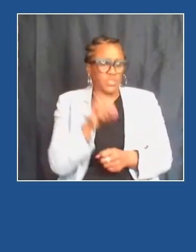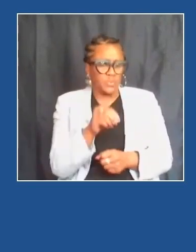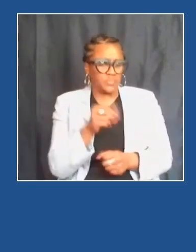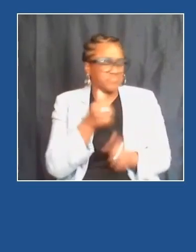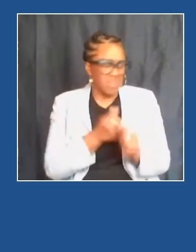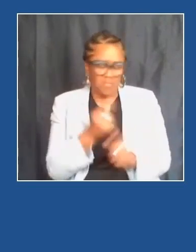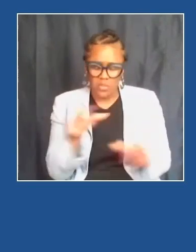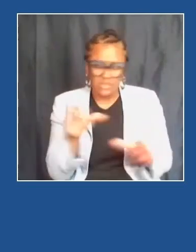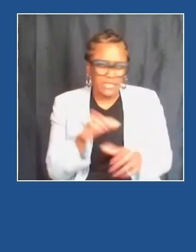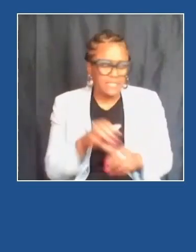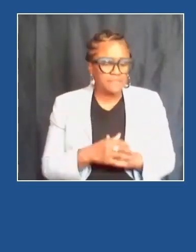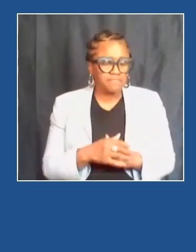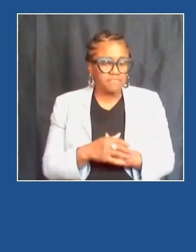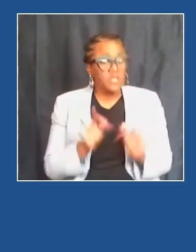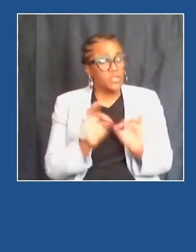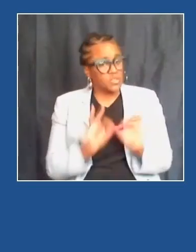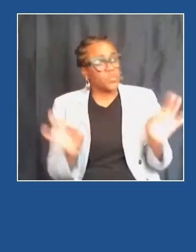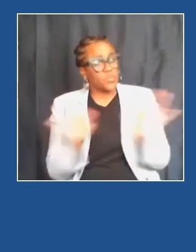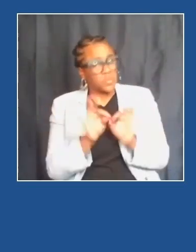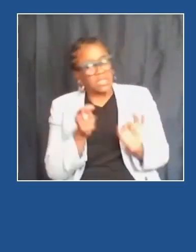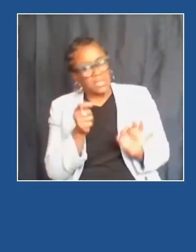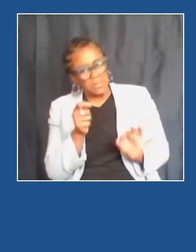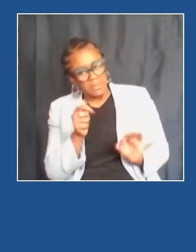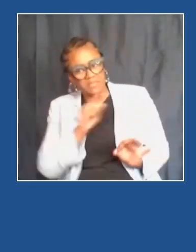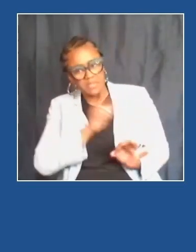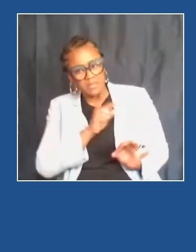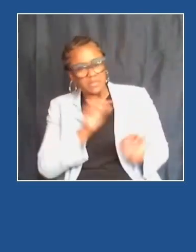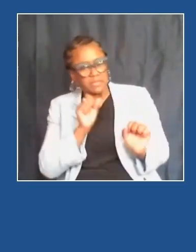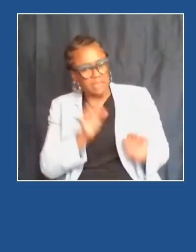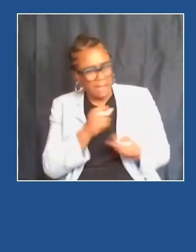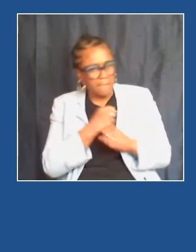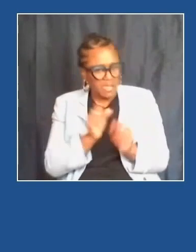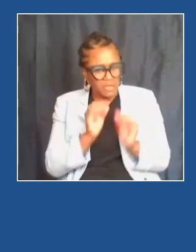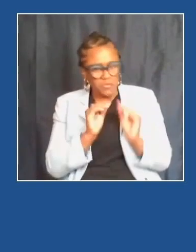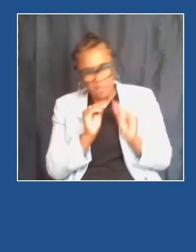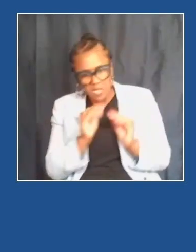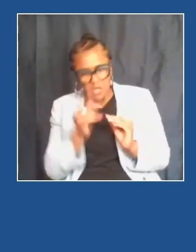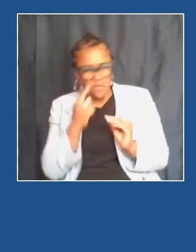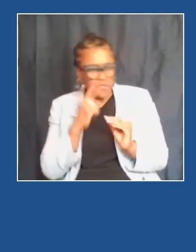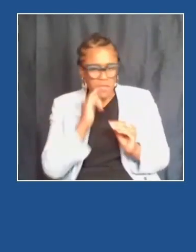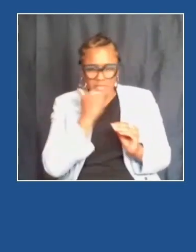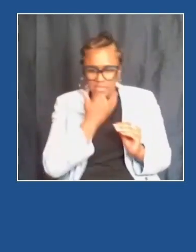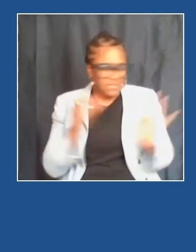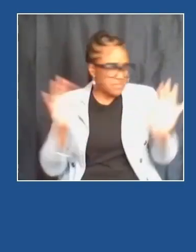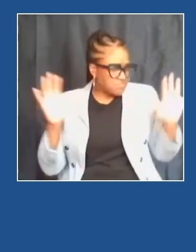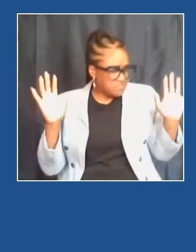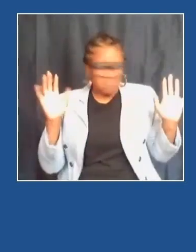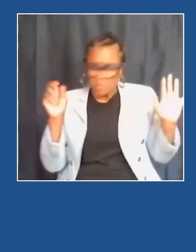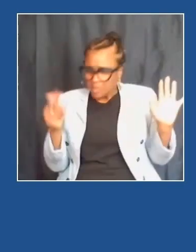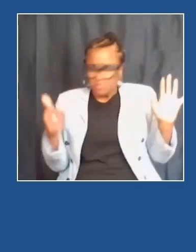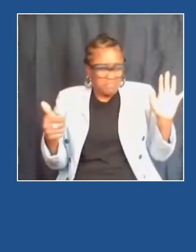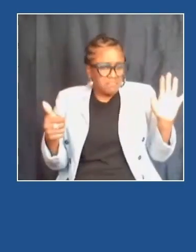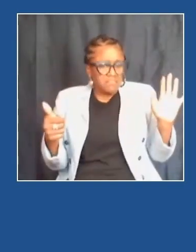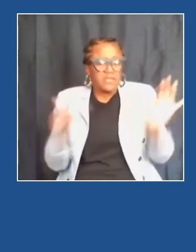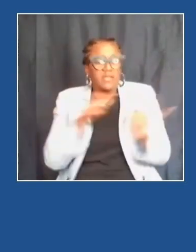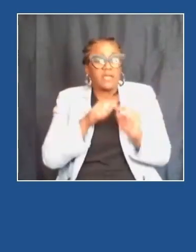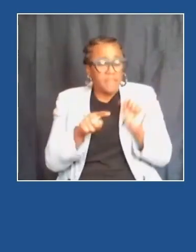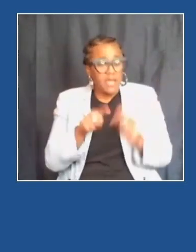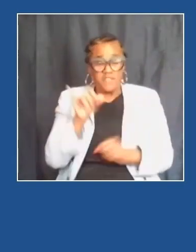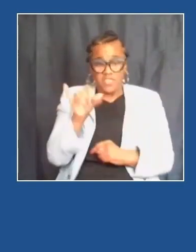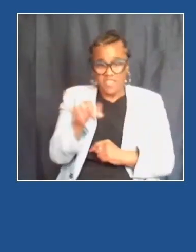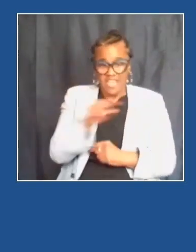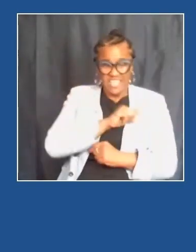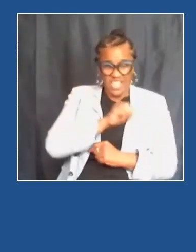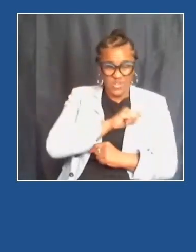And that's worth a little bit of guilt to get us to make a repair for our mistake, of course. But for that guilt